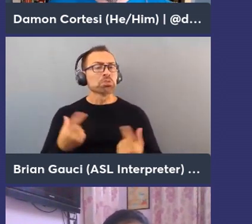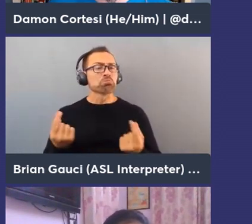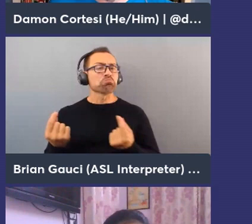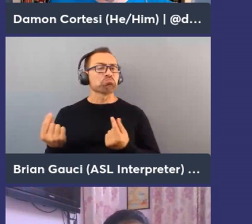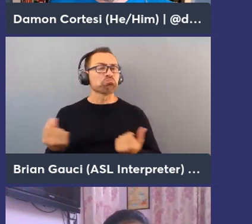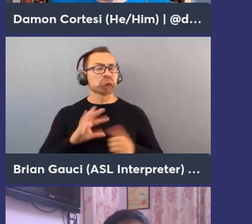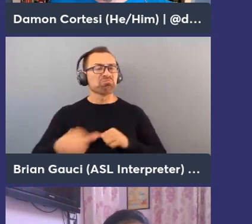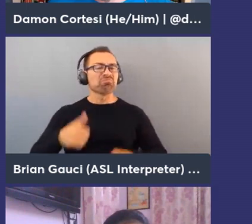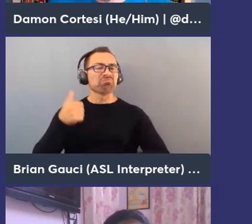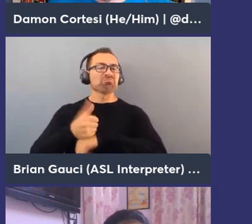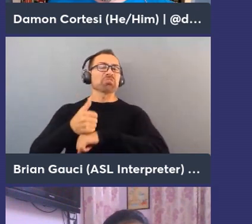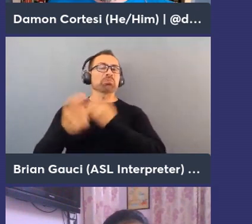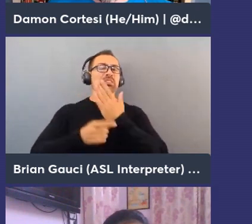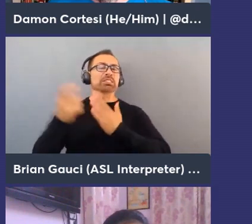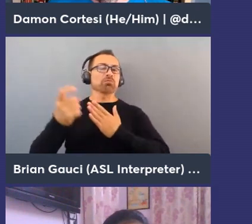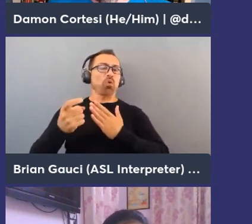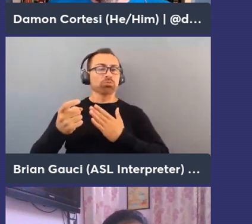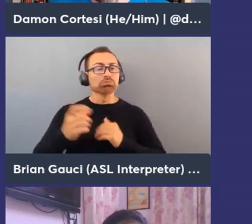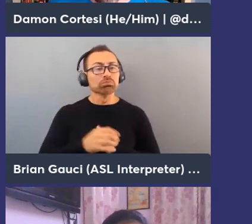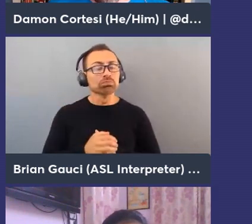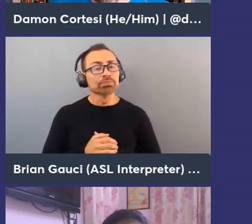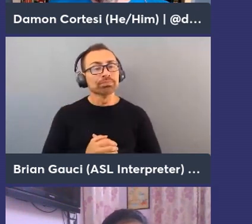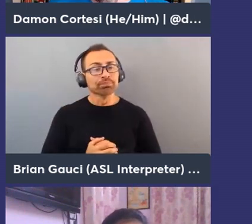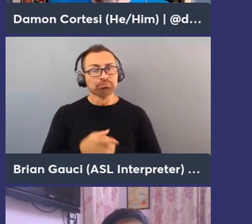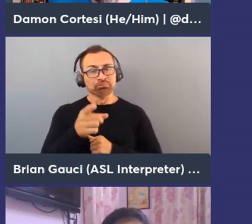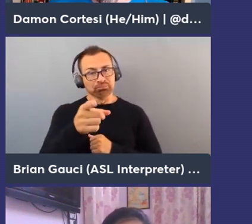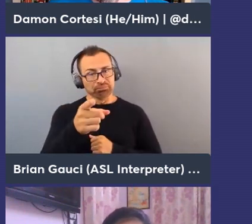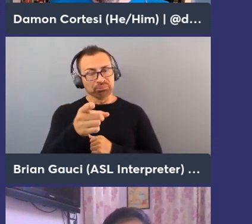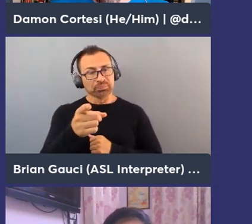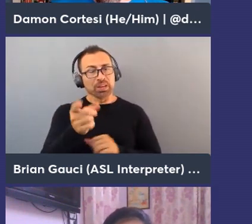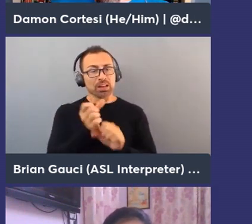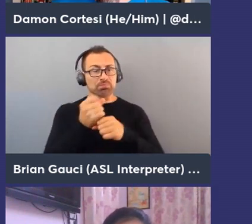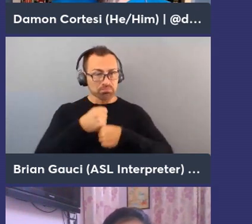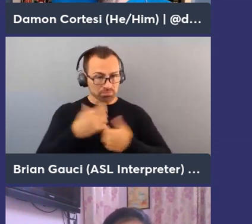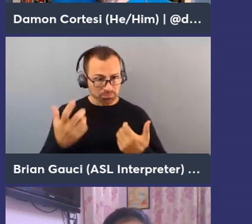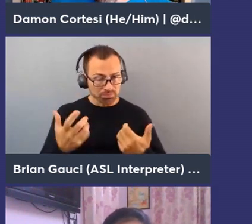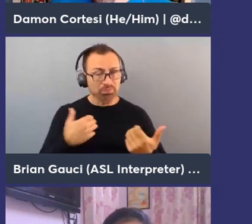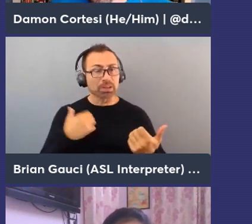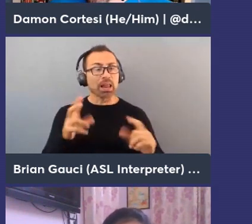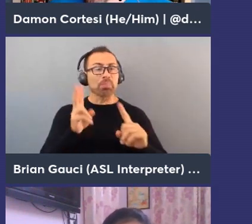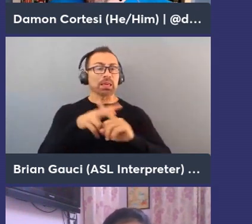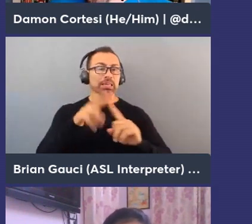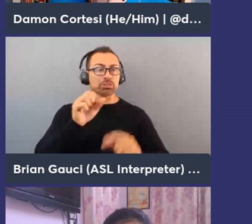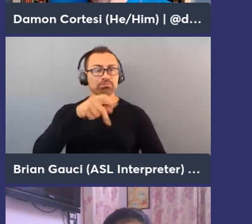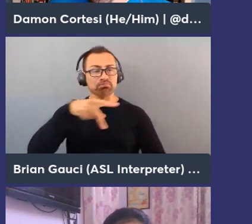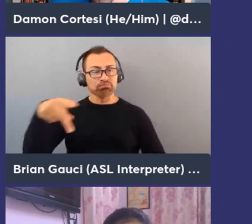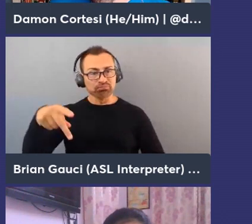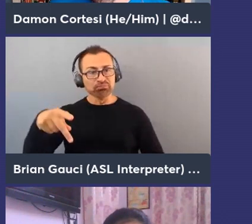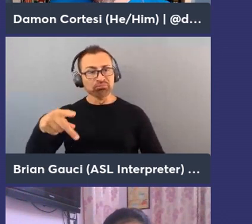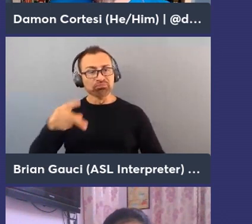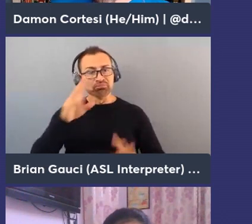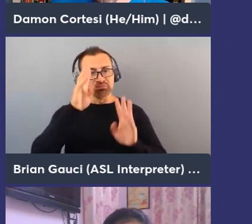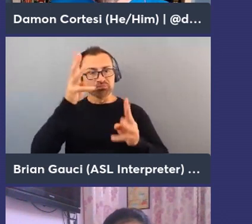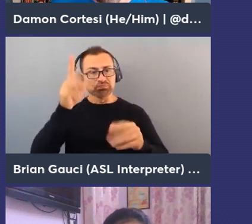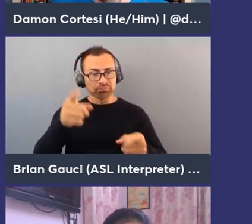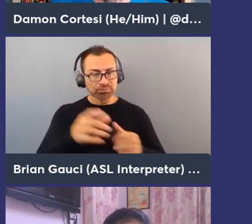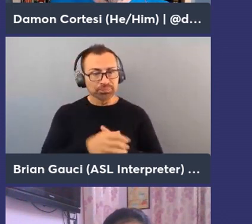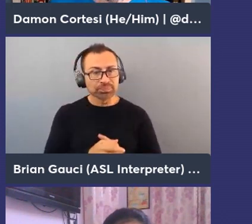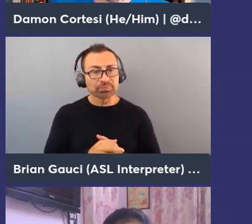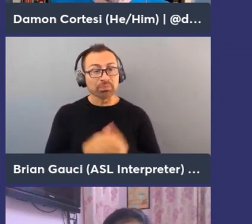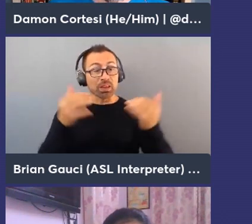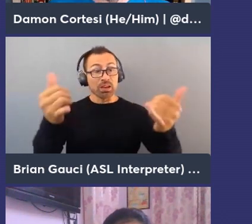create an application. There we go. That app is creating. And let's see, I can go in here and submit a